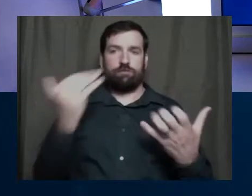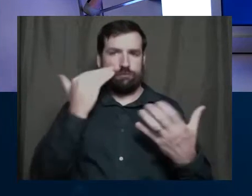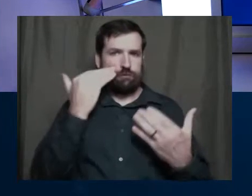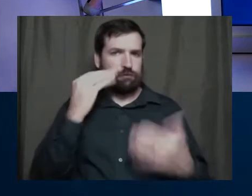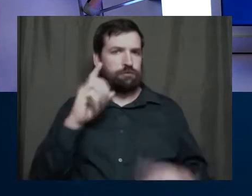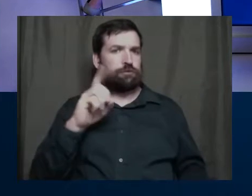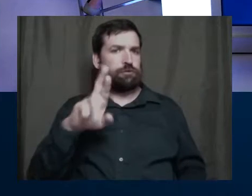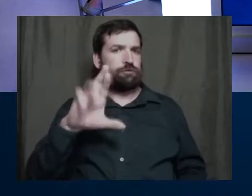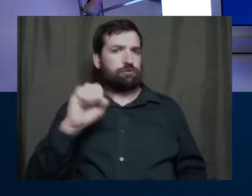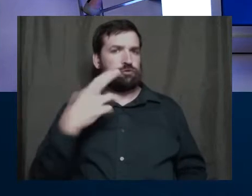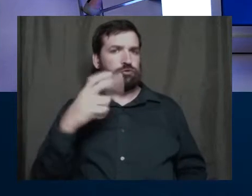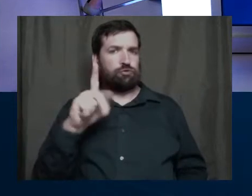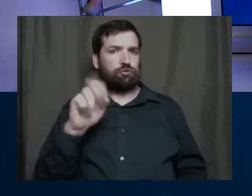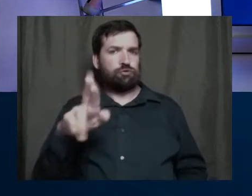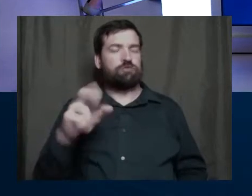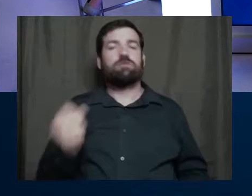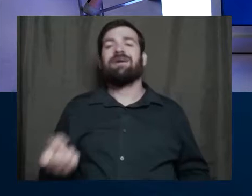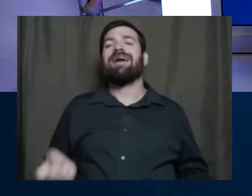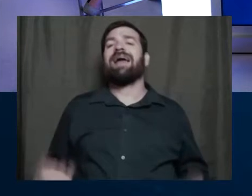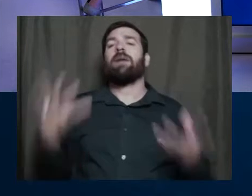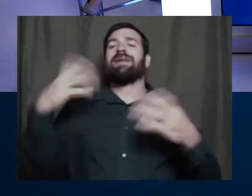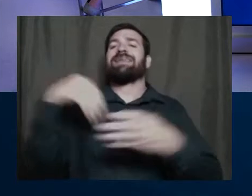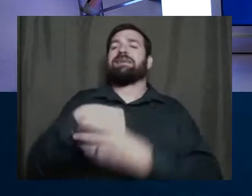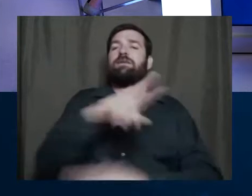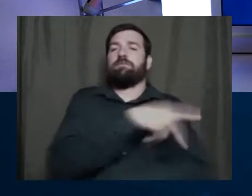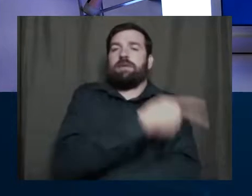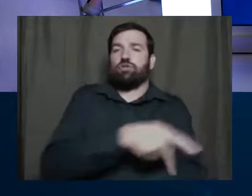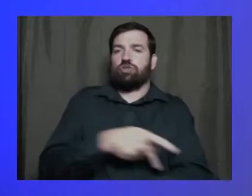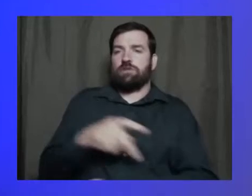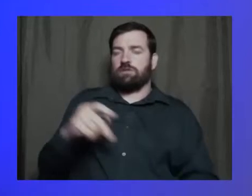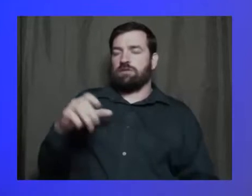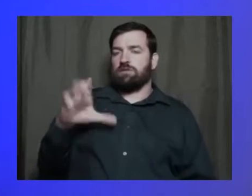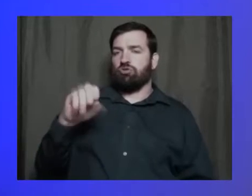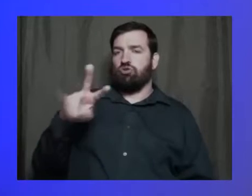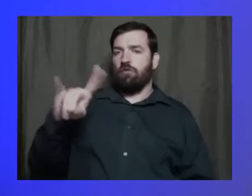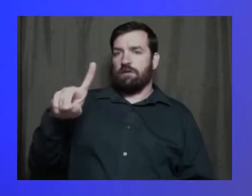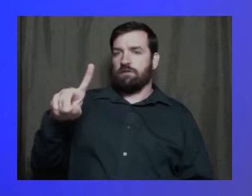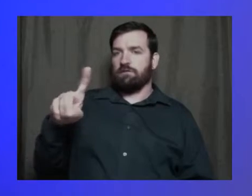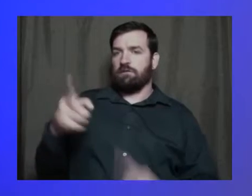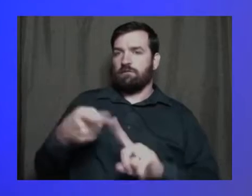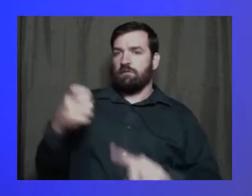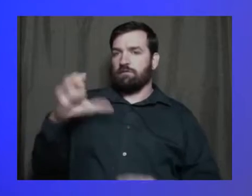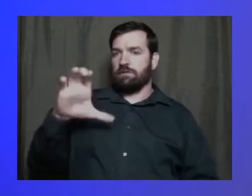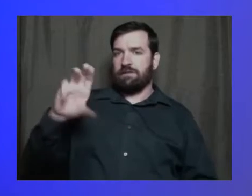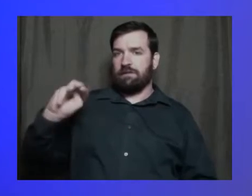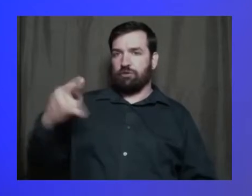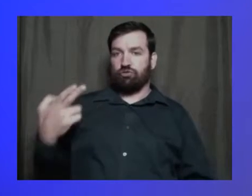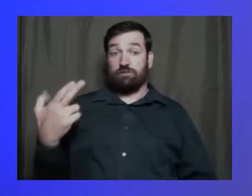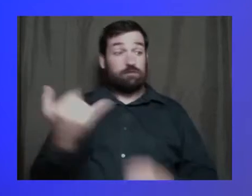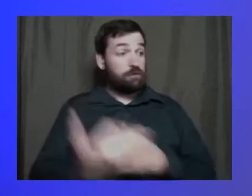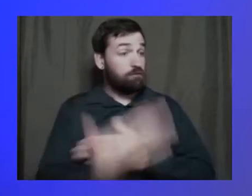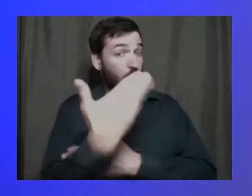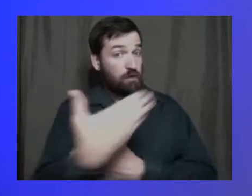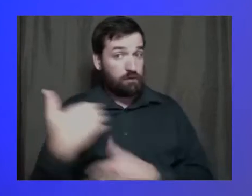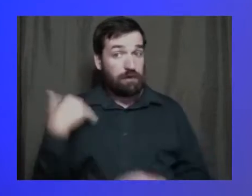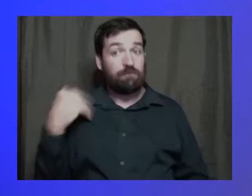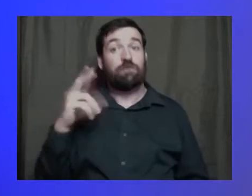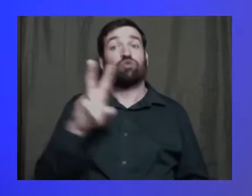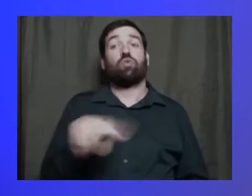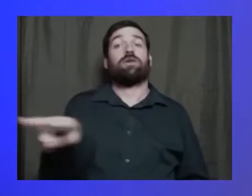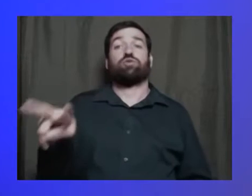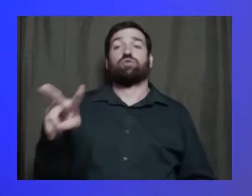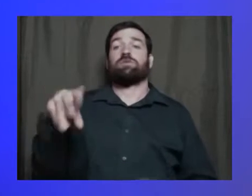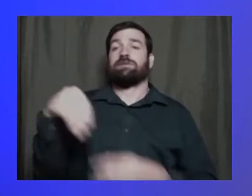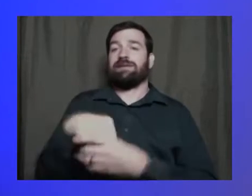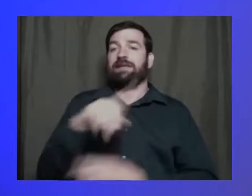many inpatient COVID cases they have at Children's Mercy? Do you have that information? I do. So as of this morning, we have 22 inpatients, which